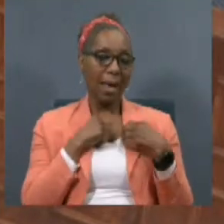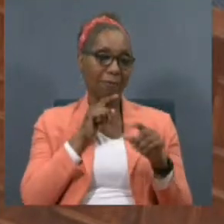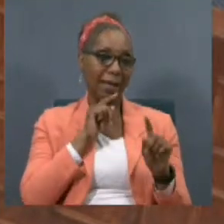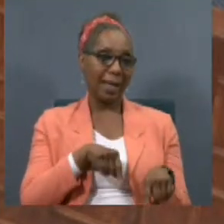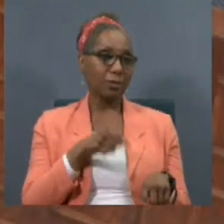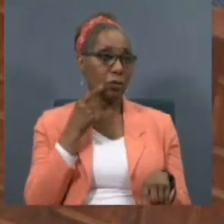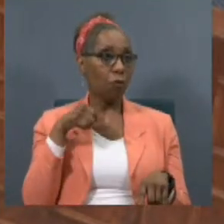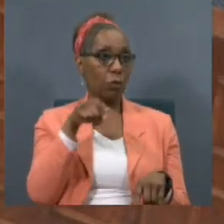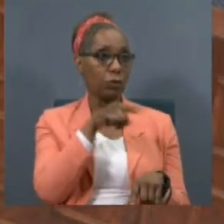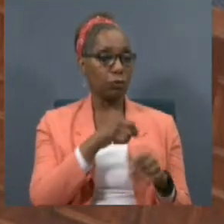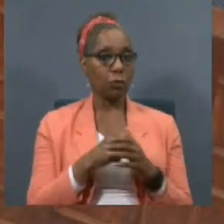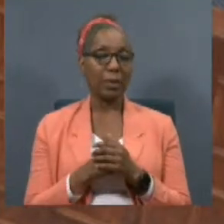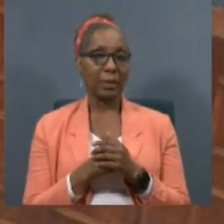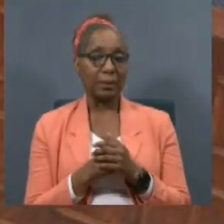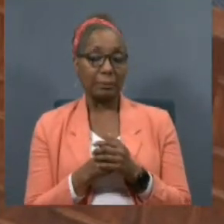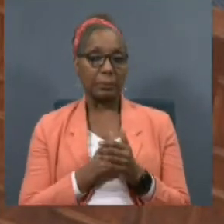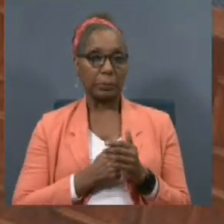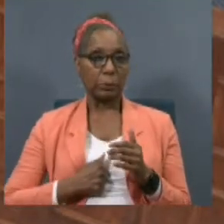Commissioner, sorry.